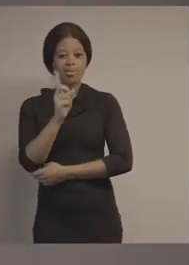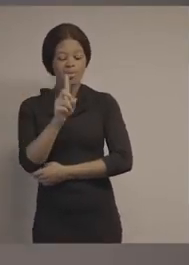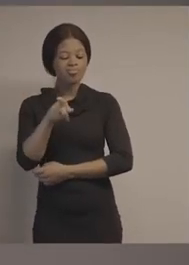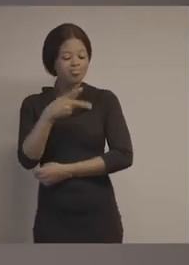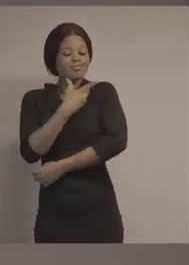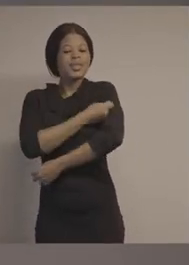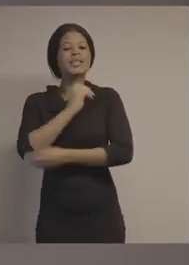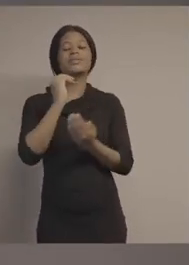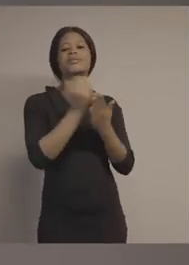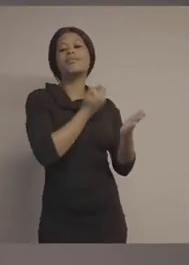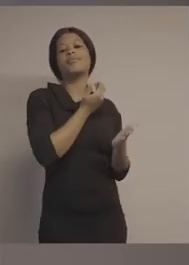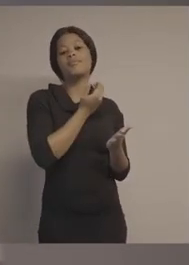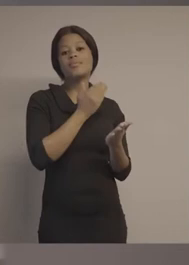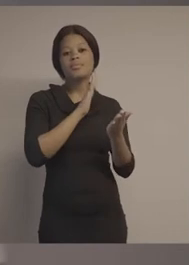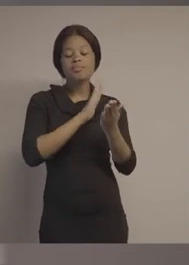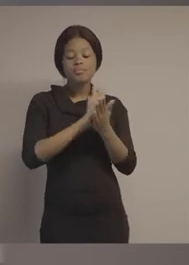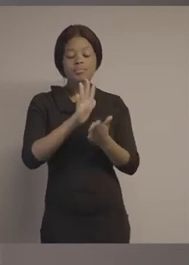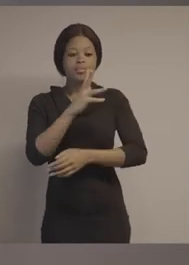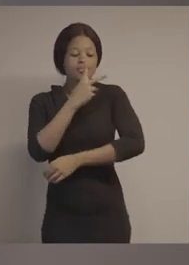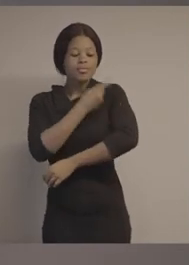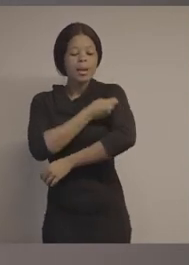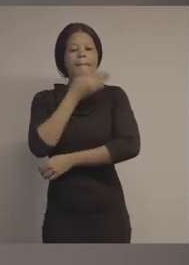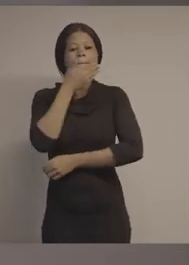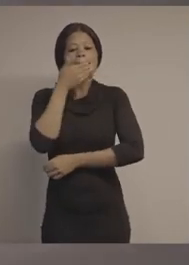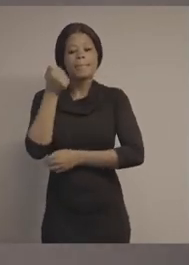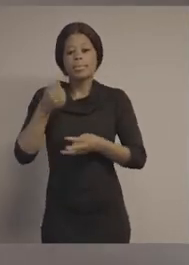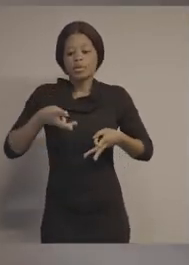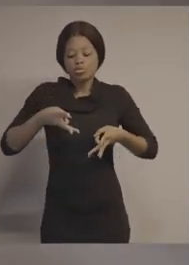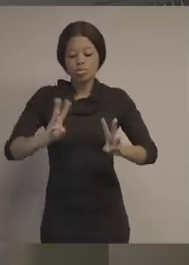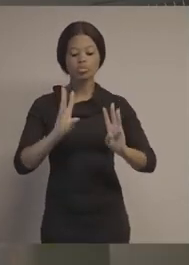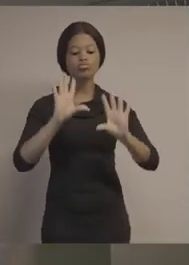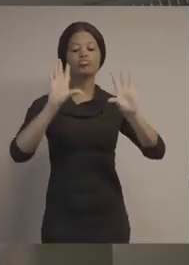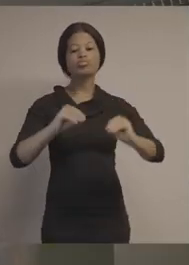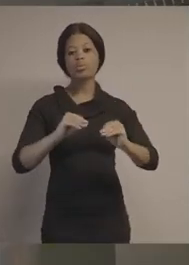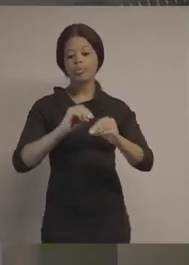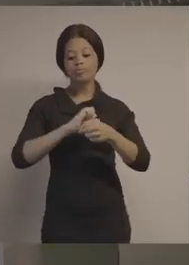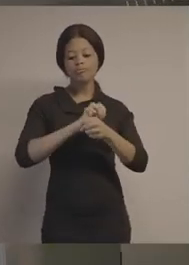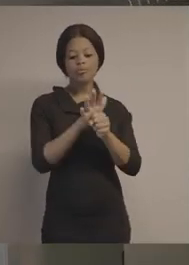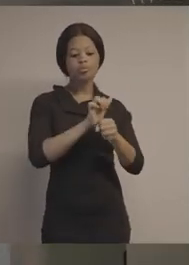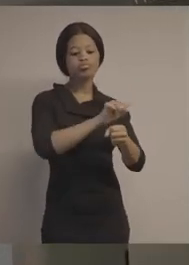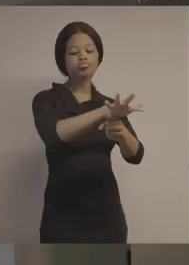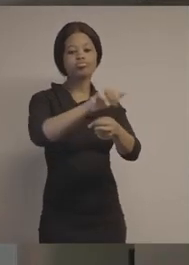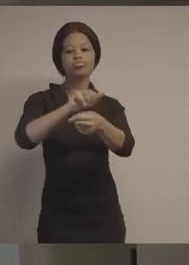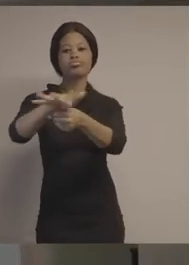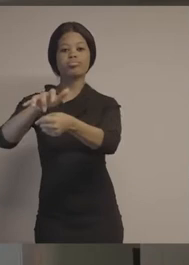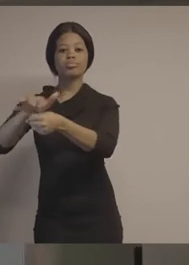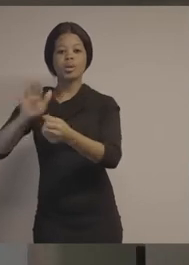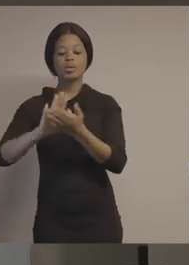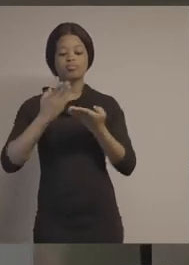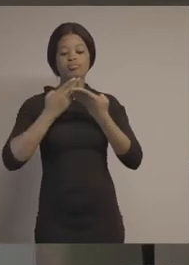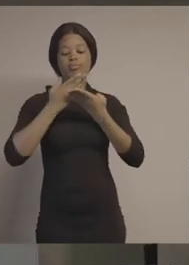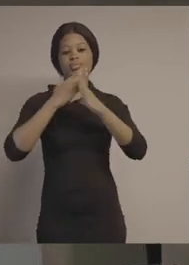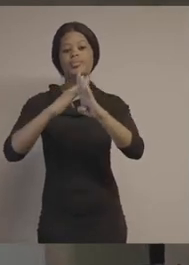sources is that the vaccine is safe and that the vaccine is the best way of stopping the virus from spreading and also to